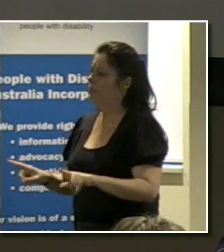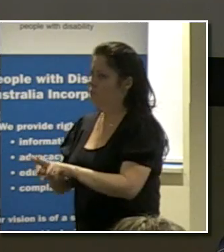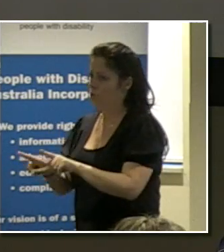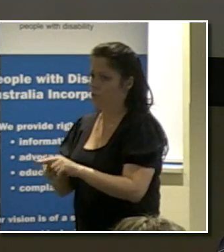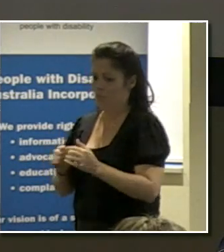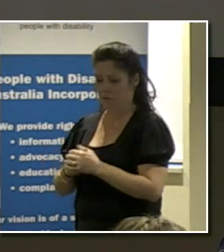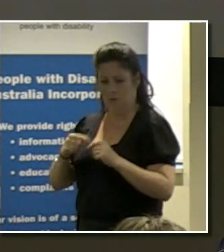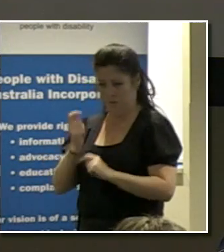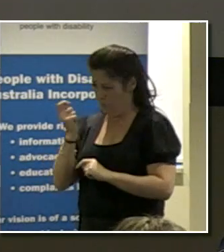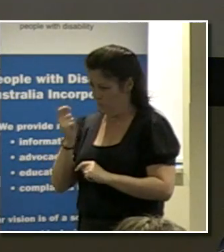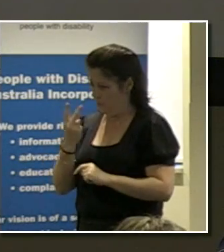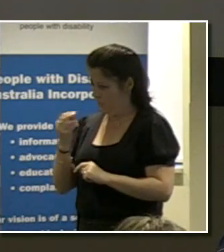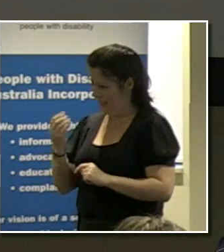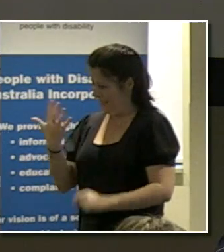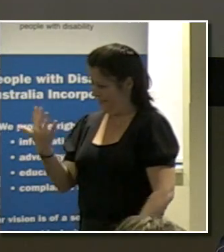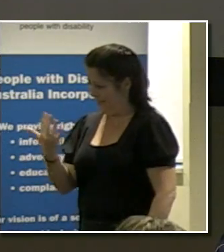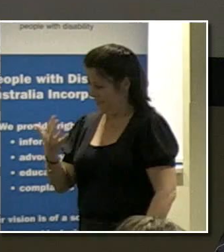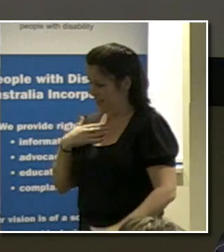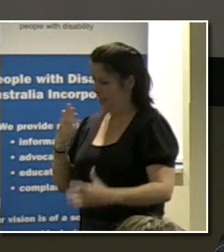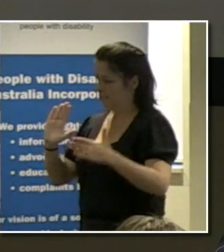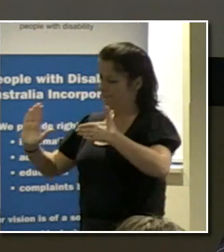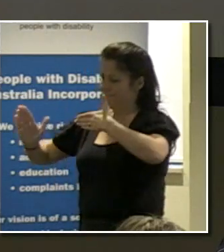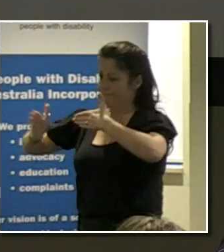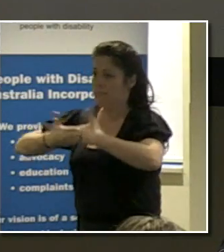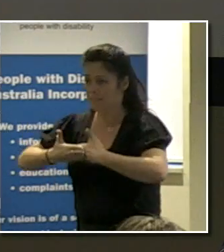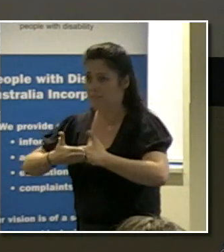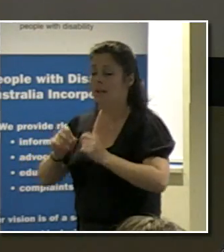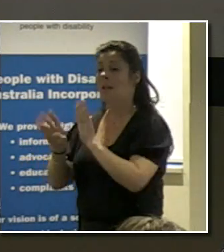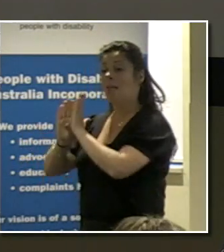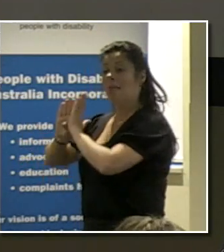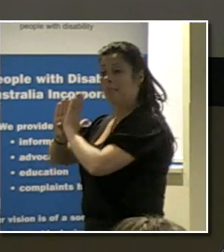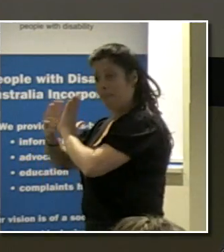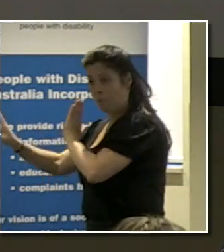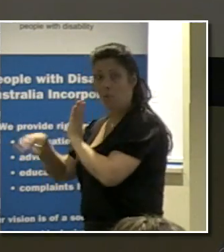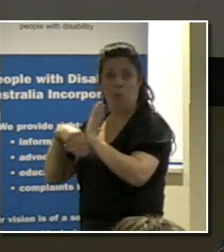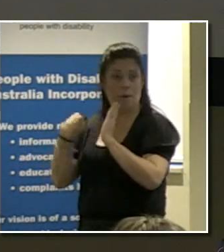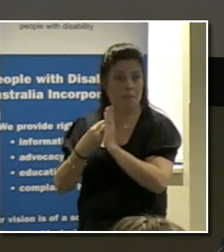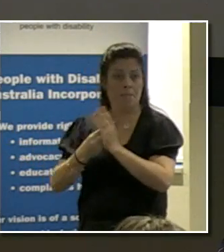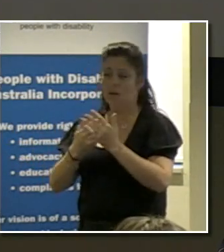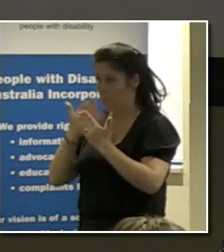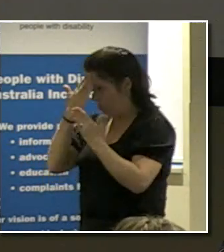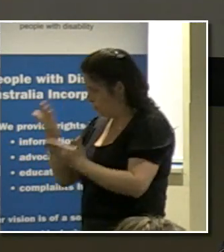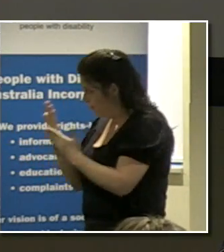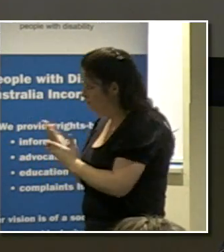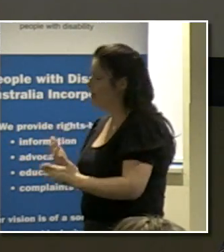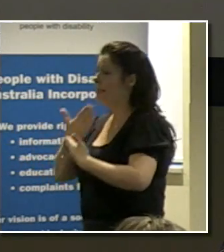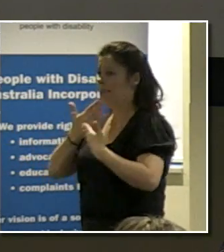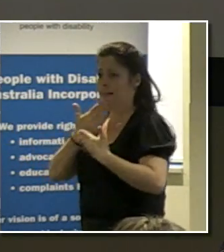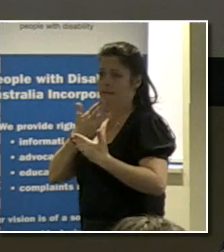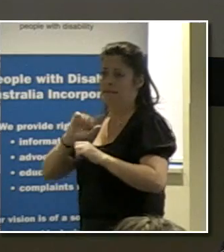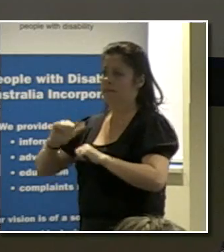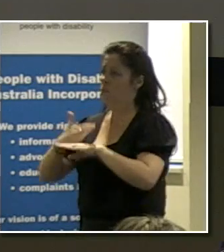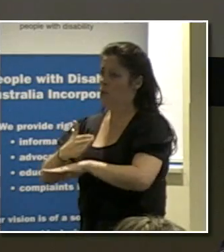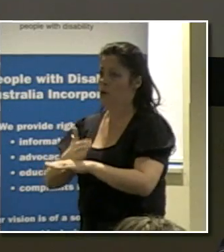the board, staff and members for all of your hard work. In particular, I thank the board and the executive for their extensive work